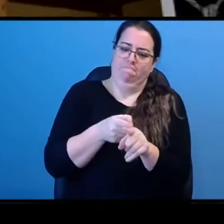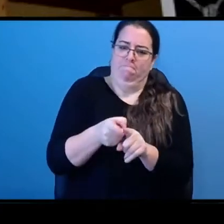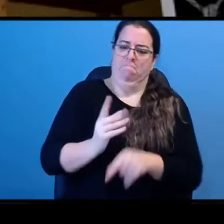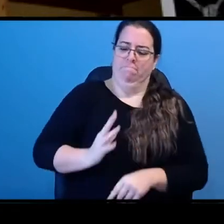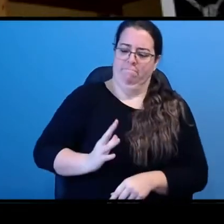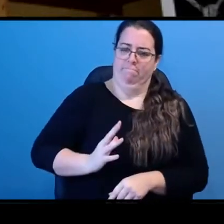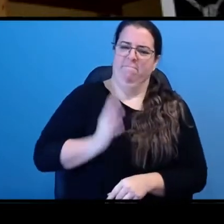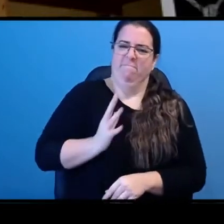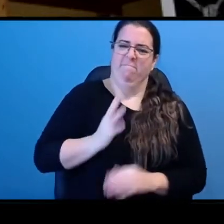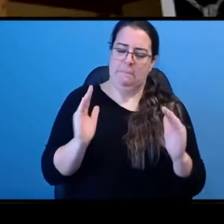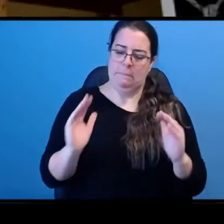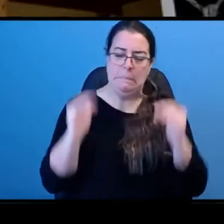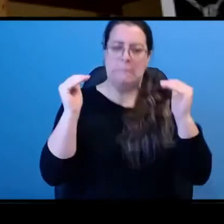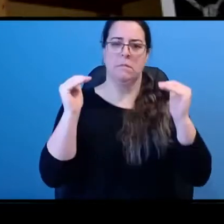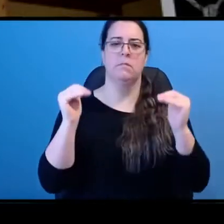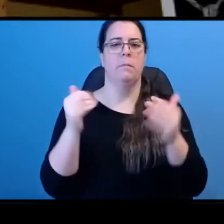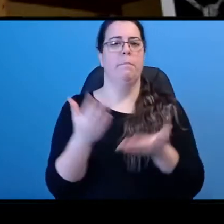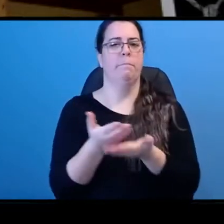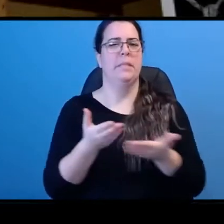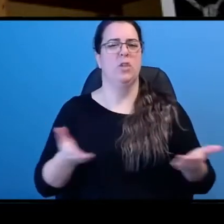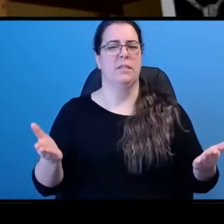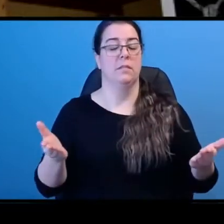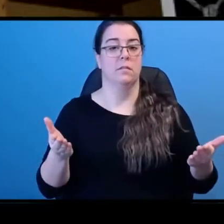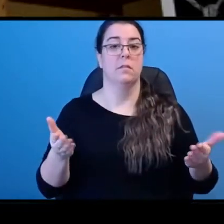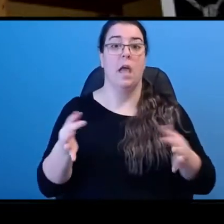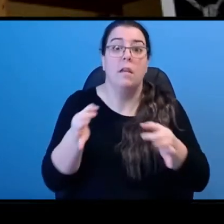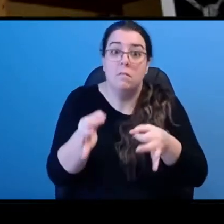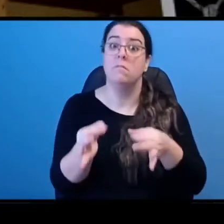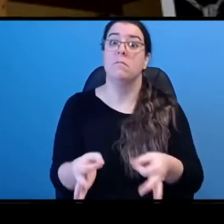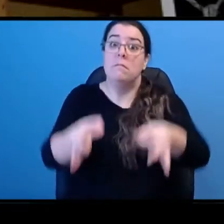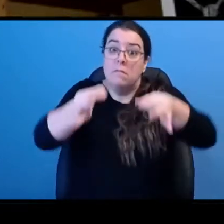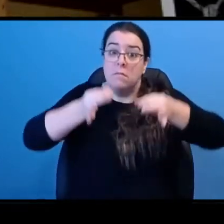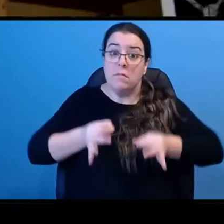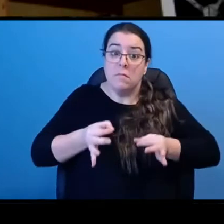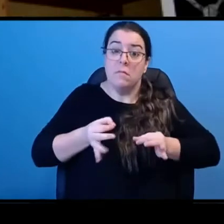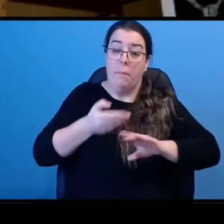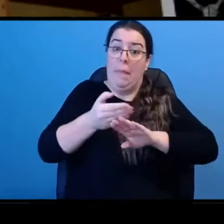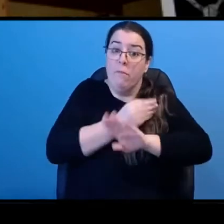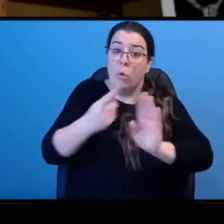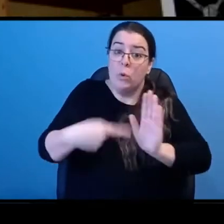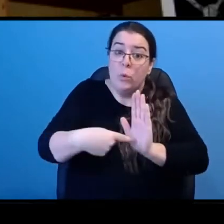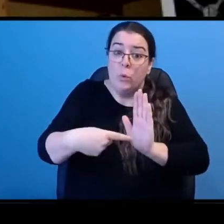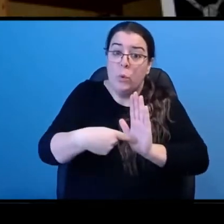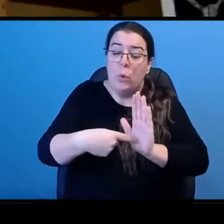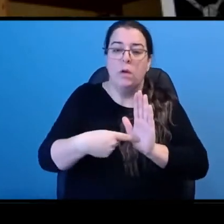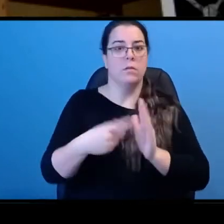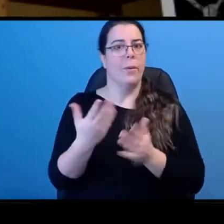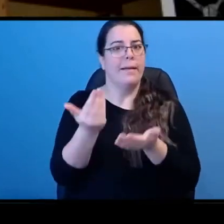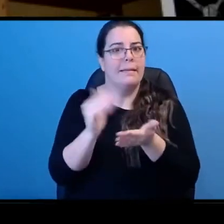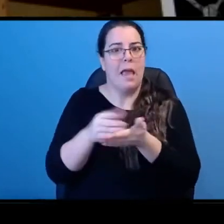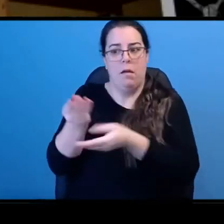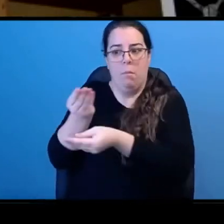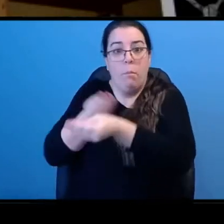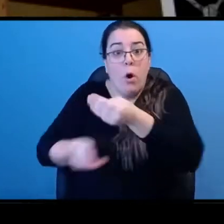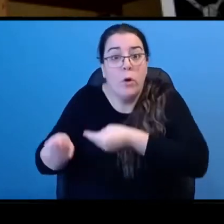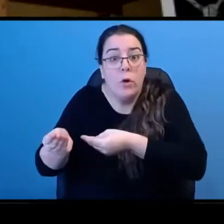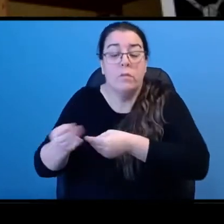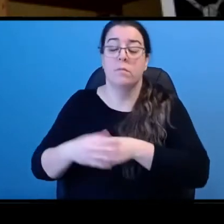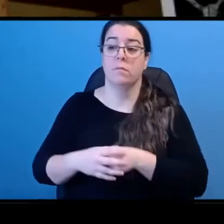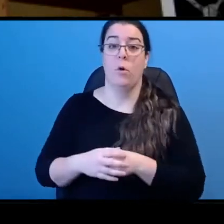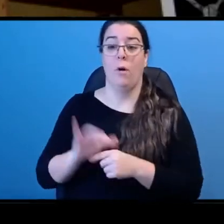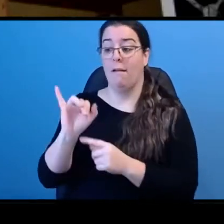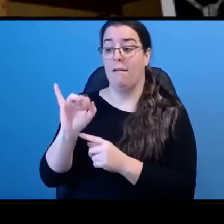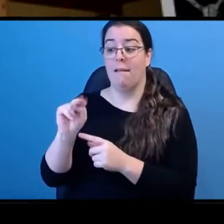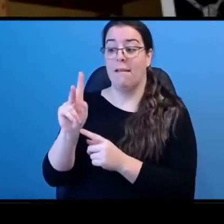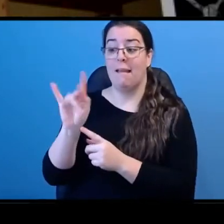think is super important. And it comes back to, you know, bartering and in-kind trading with somebody so that you can get their